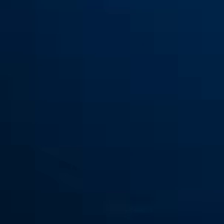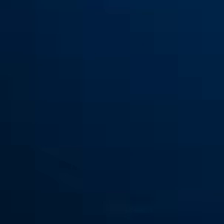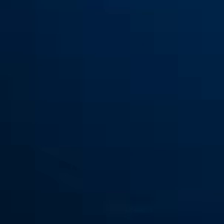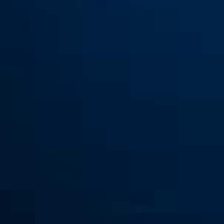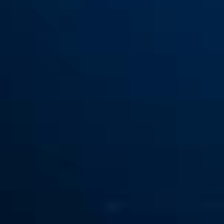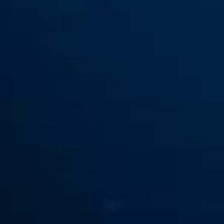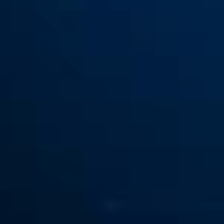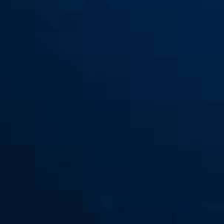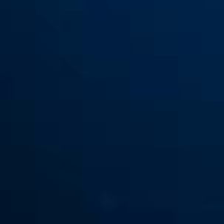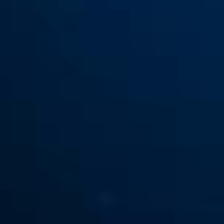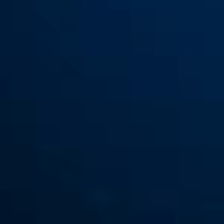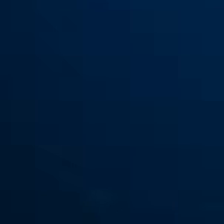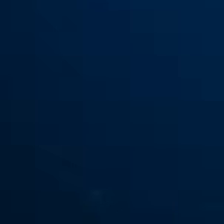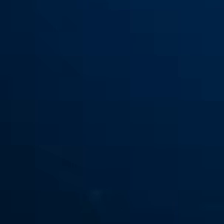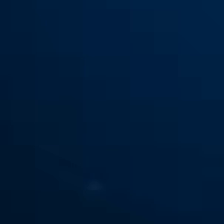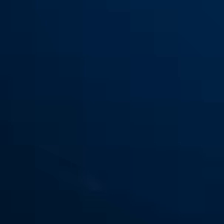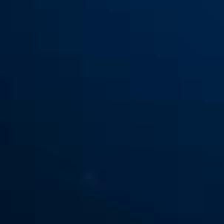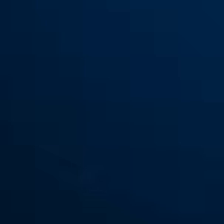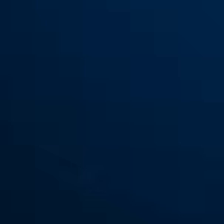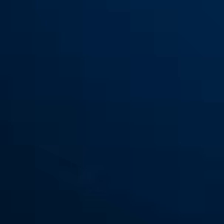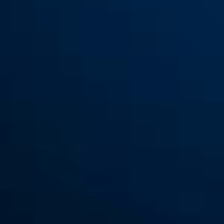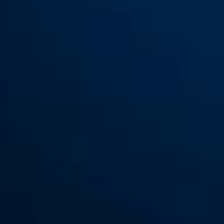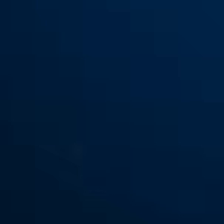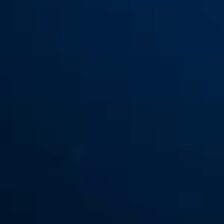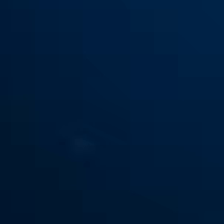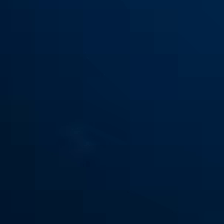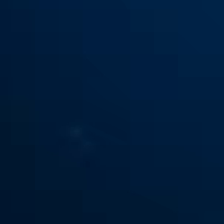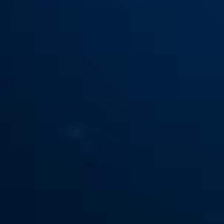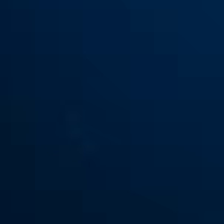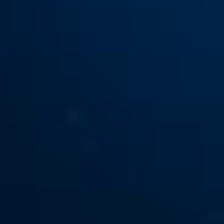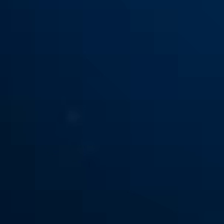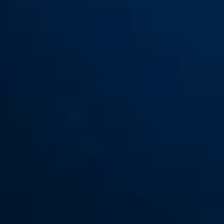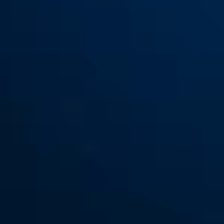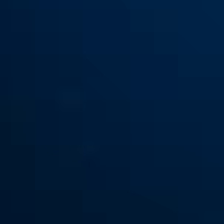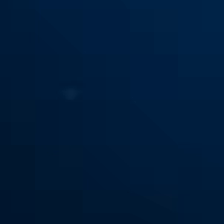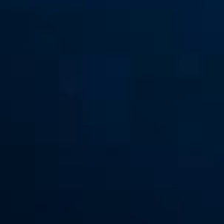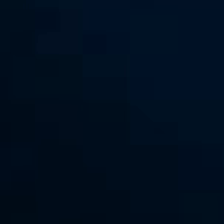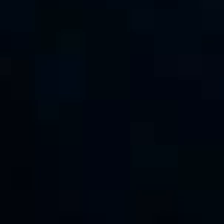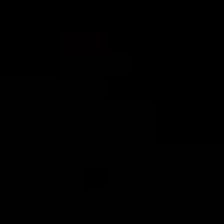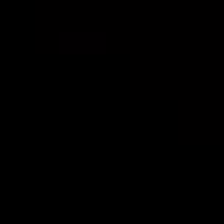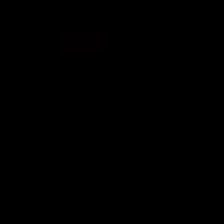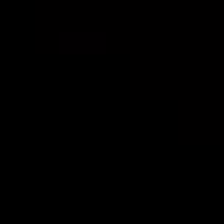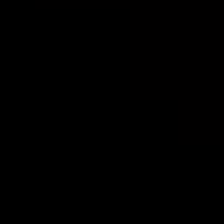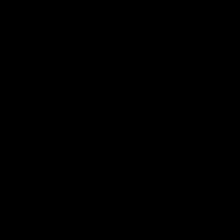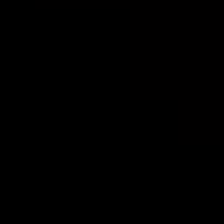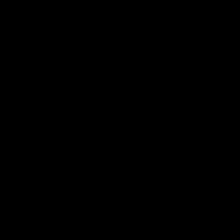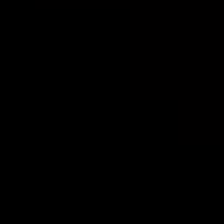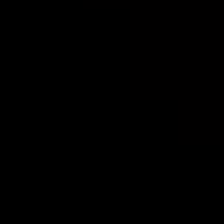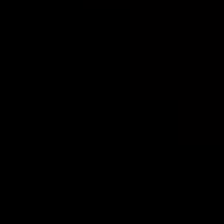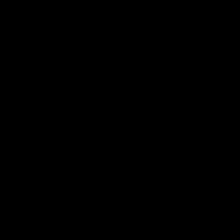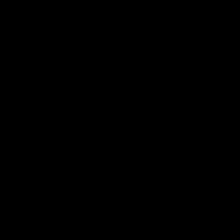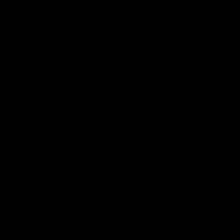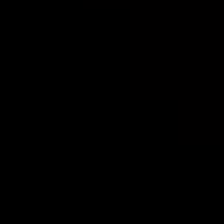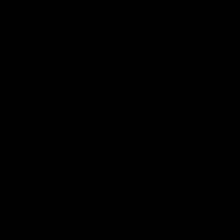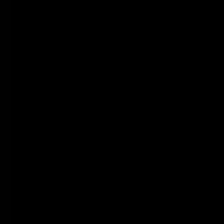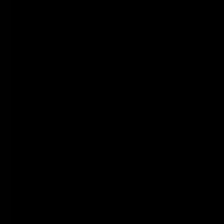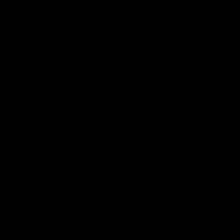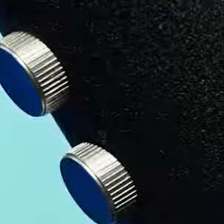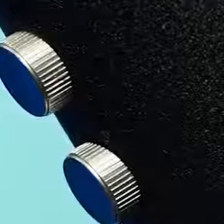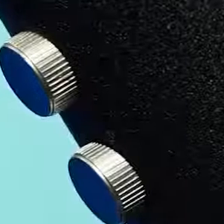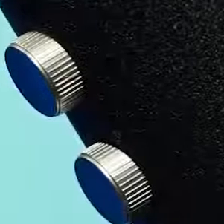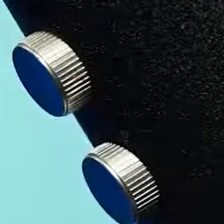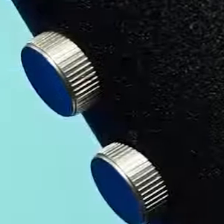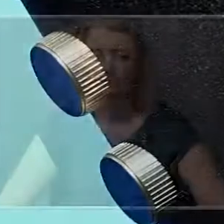University of Kansas Health System. Dr. Stites is taking some well-deserved time off, and we will definitely be filling in for